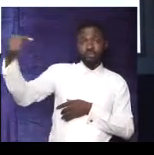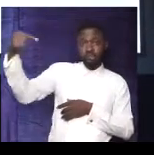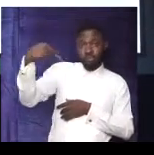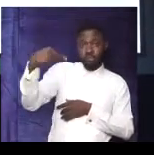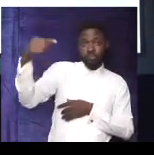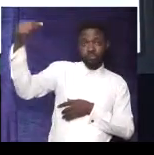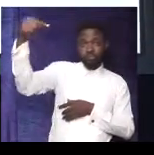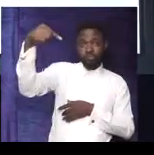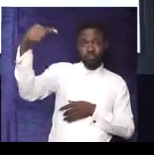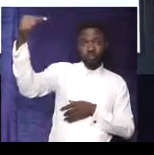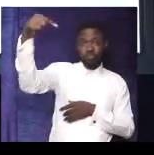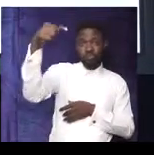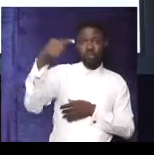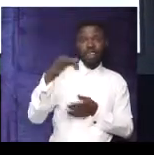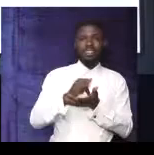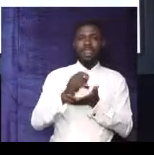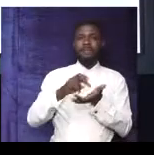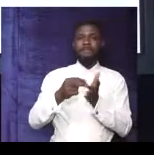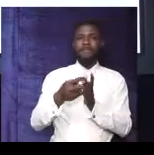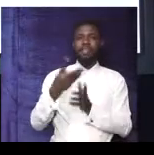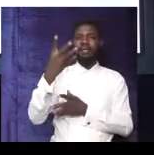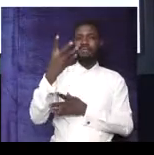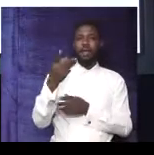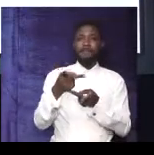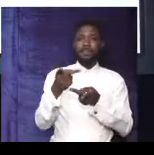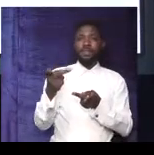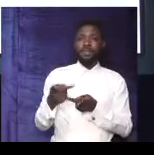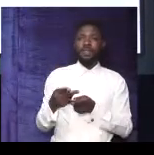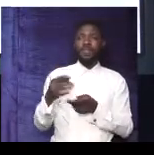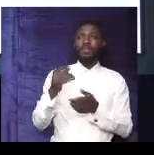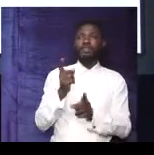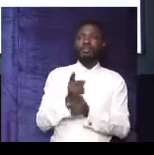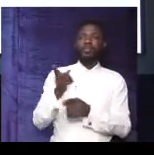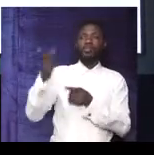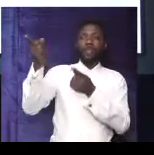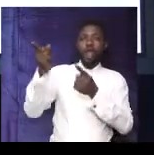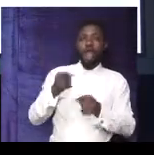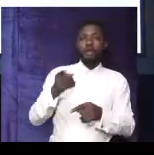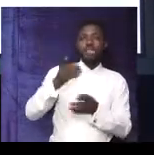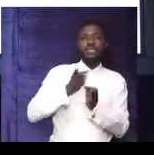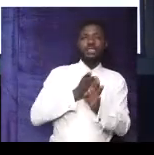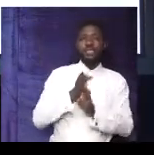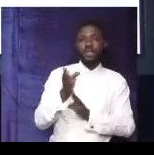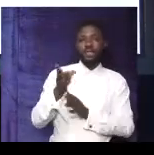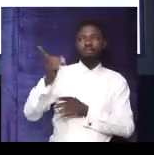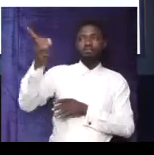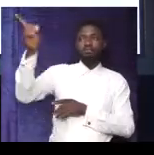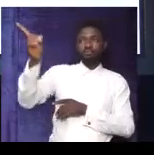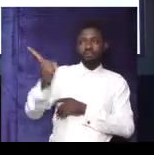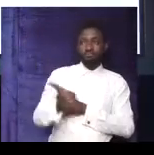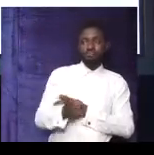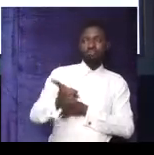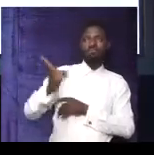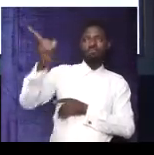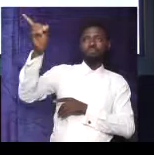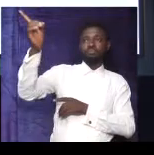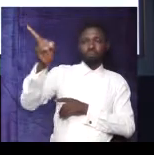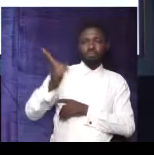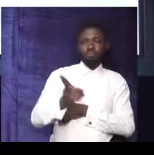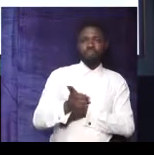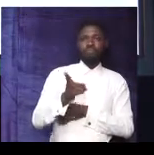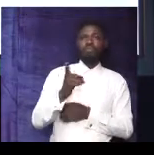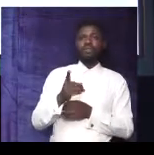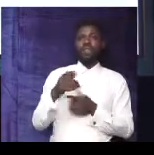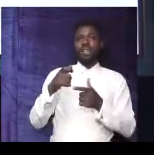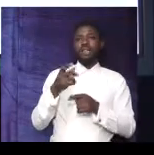you let it come like this and you go like this, that is no longer a diagonal. So you just come straight and you capture this, and then from here you capture